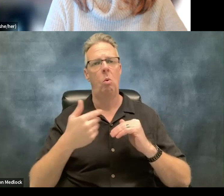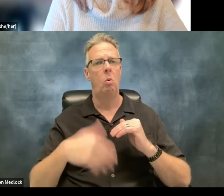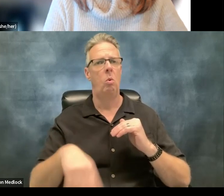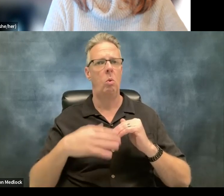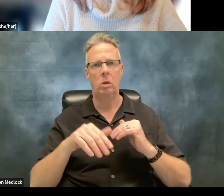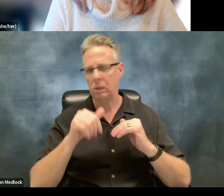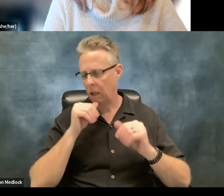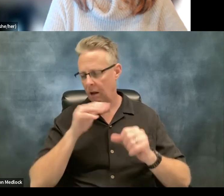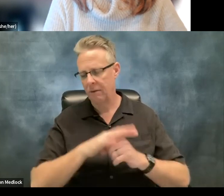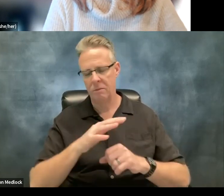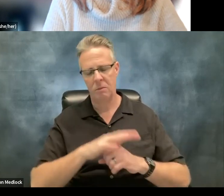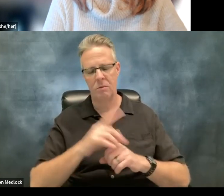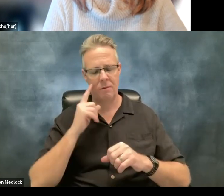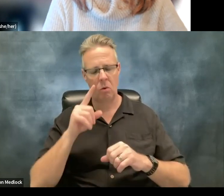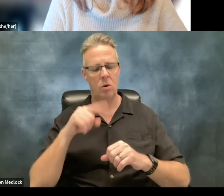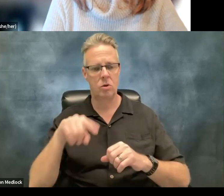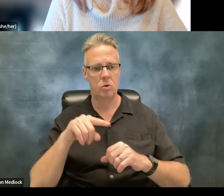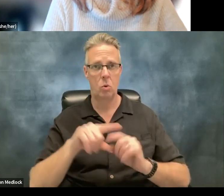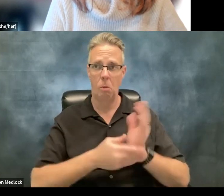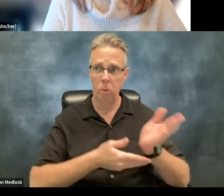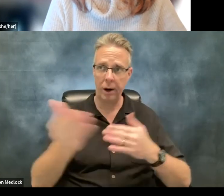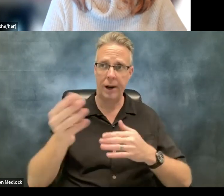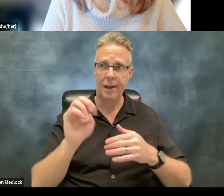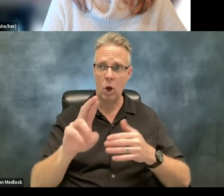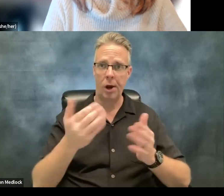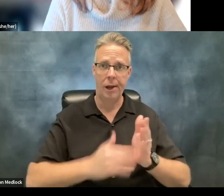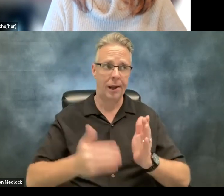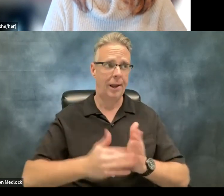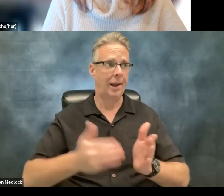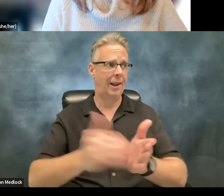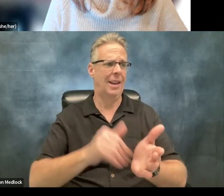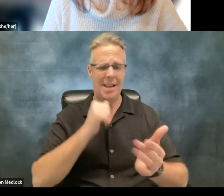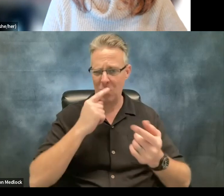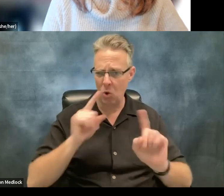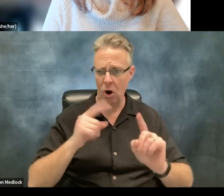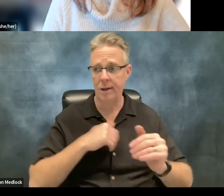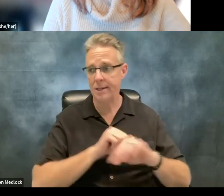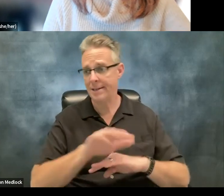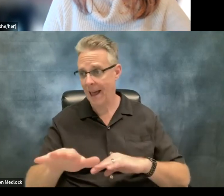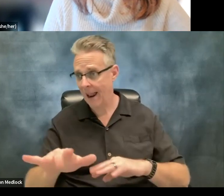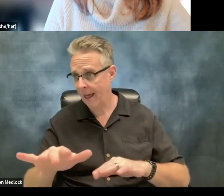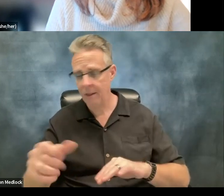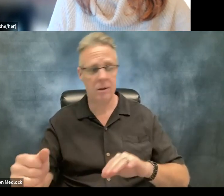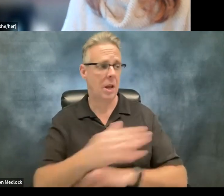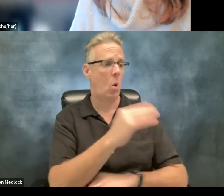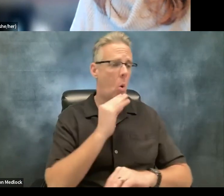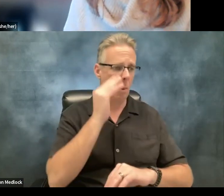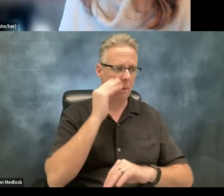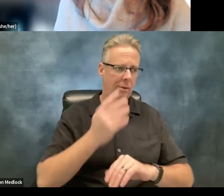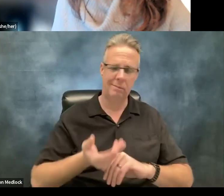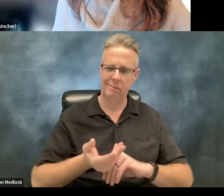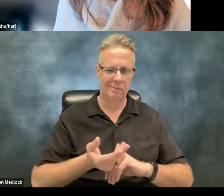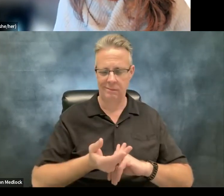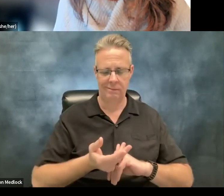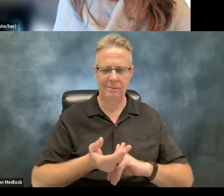inadequate response to be taking people to emergency departments again and again to basically just be sent home.